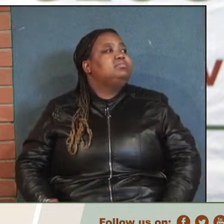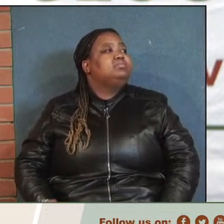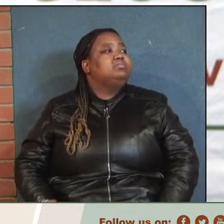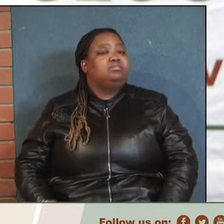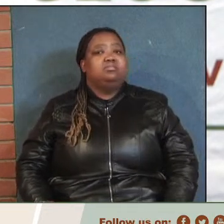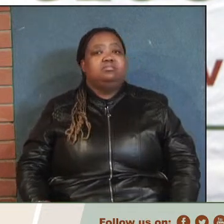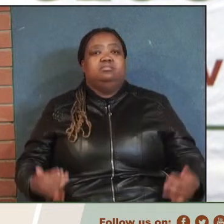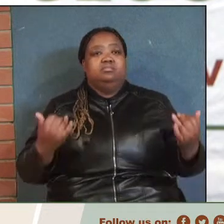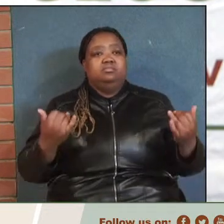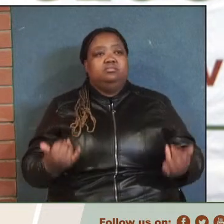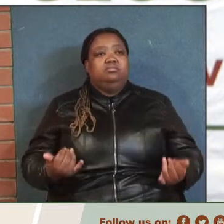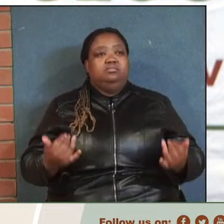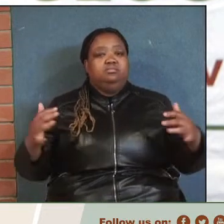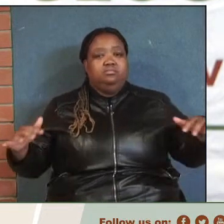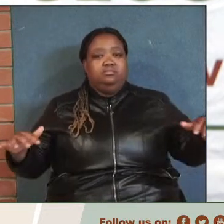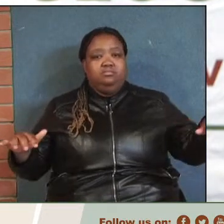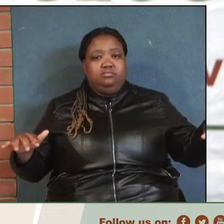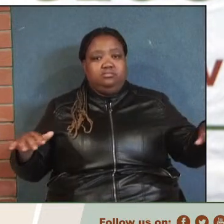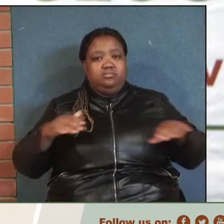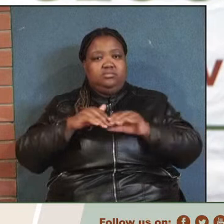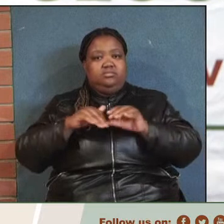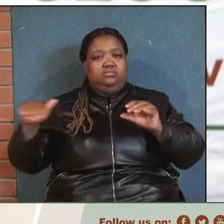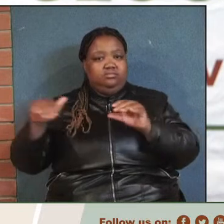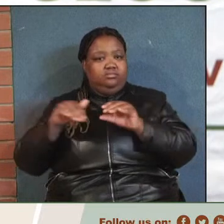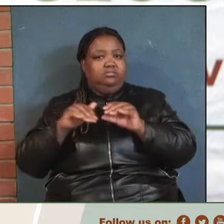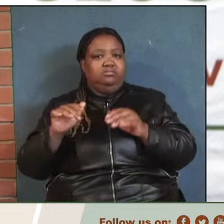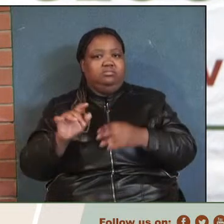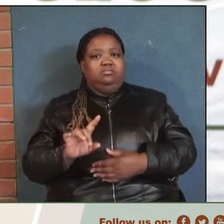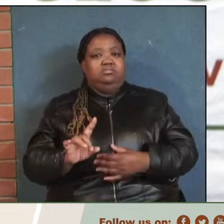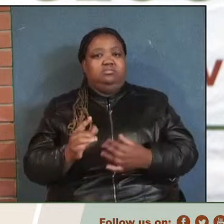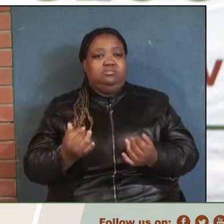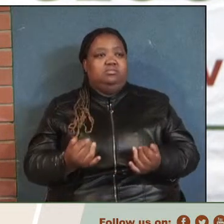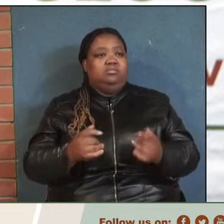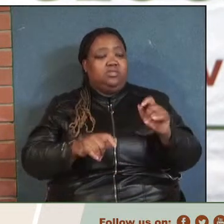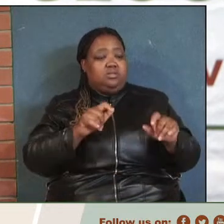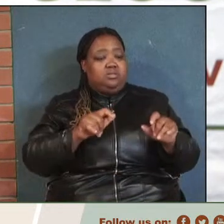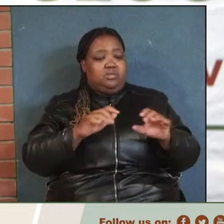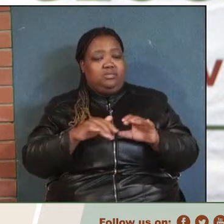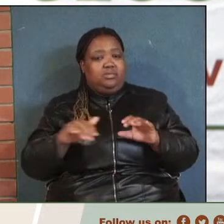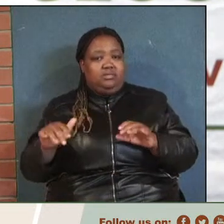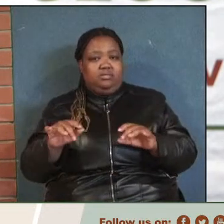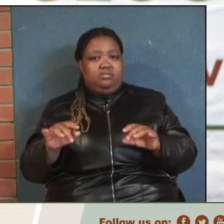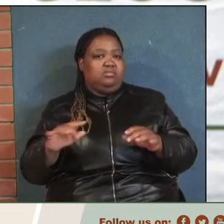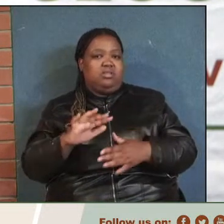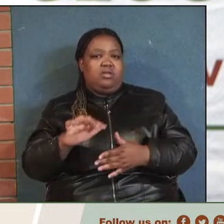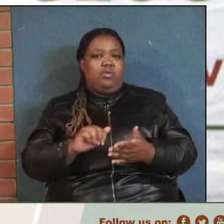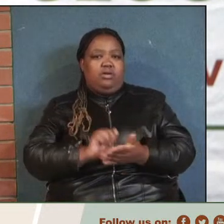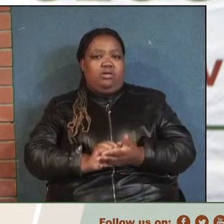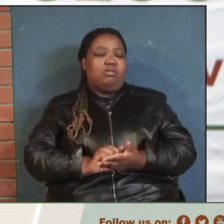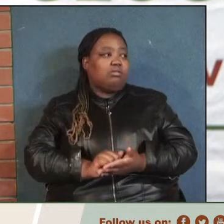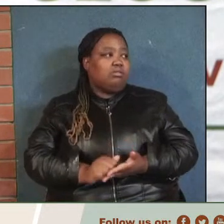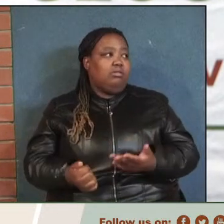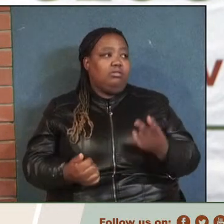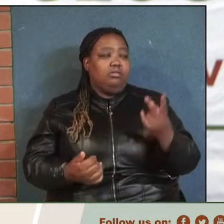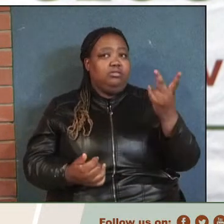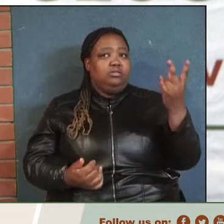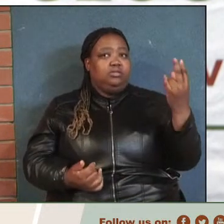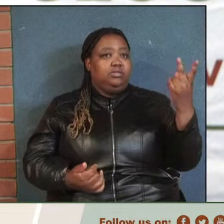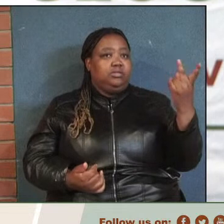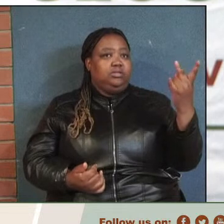the house continuously. No one is allowed to leave the house. The two honorable members that are coming